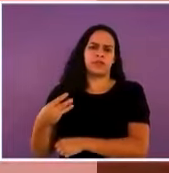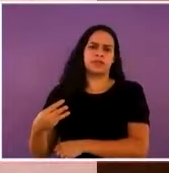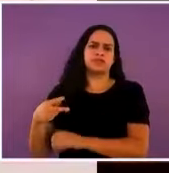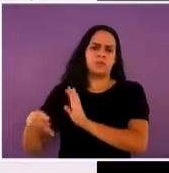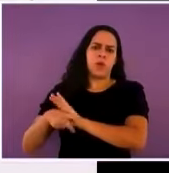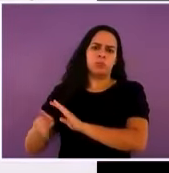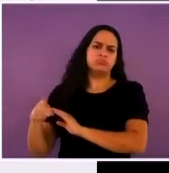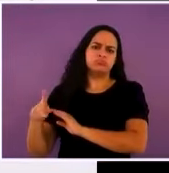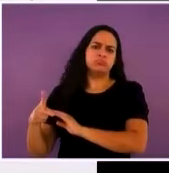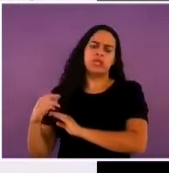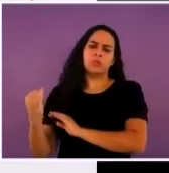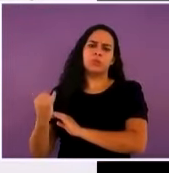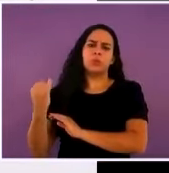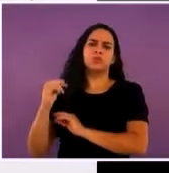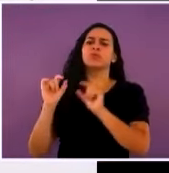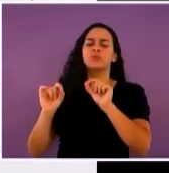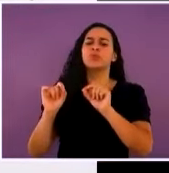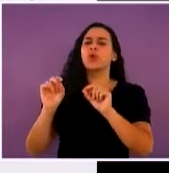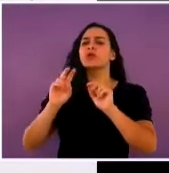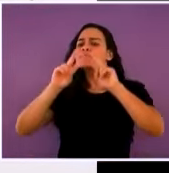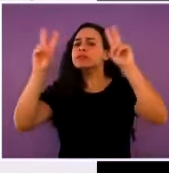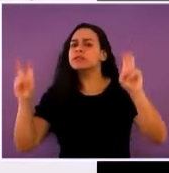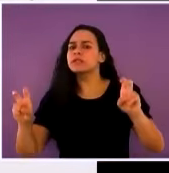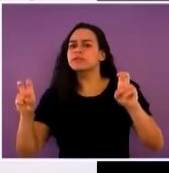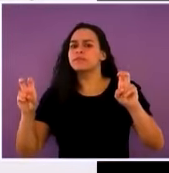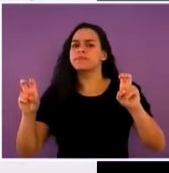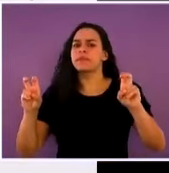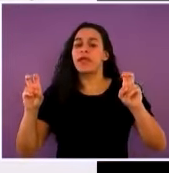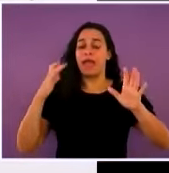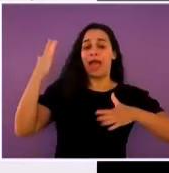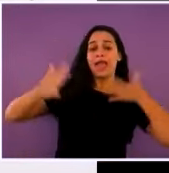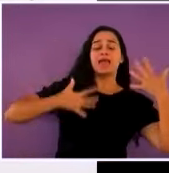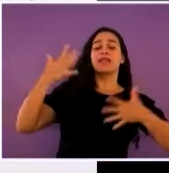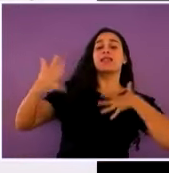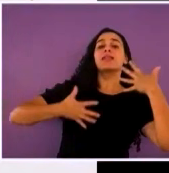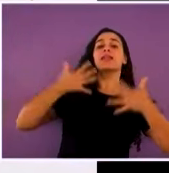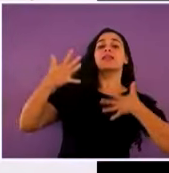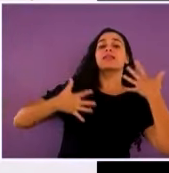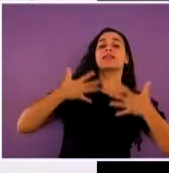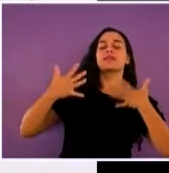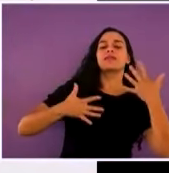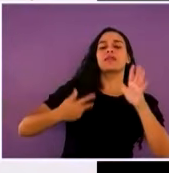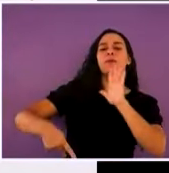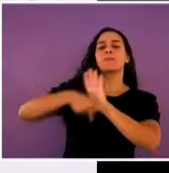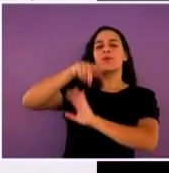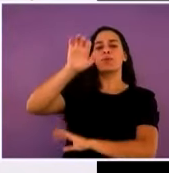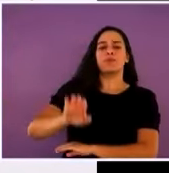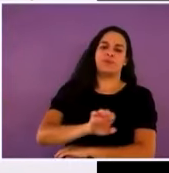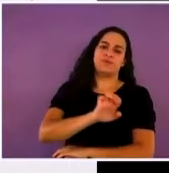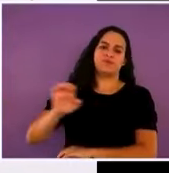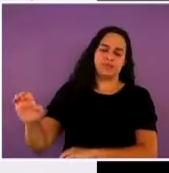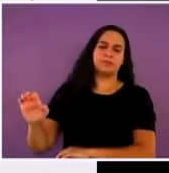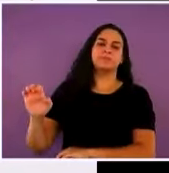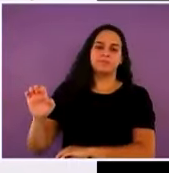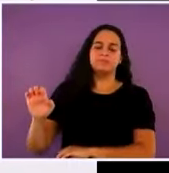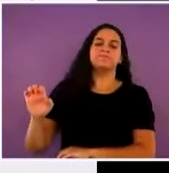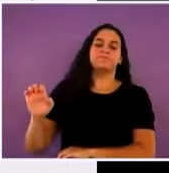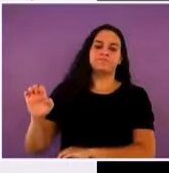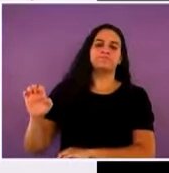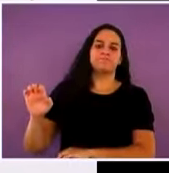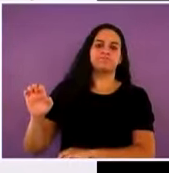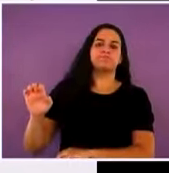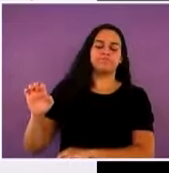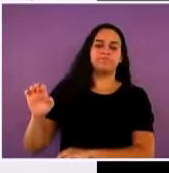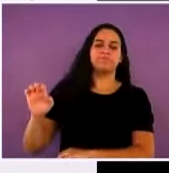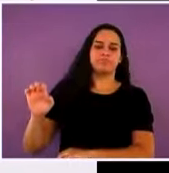called The Joy of the Gospel. É chamado A Alegria do Evangelho. And after becoming Pope, Francis wrote